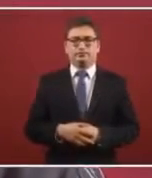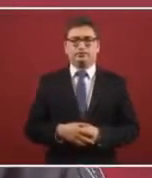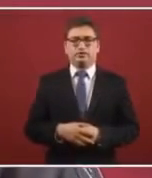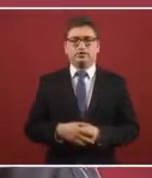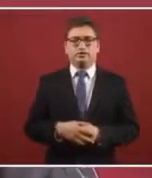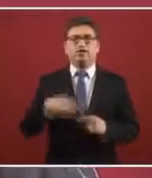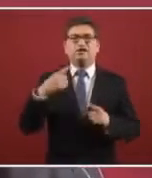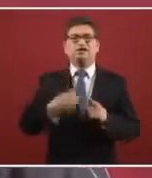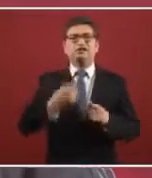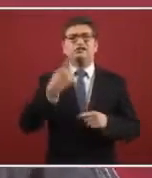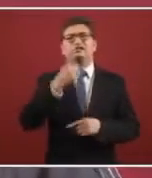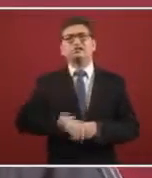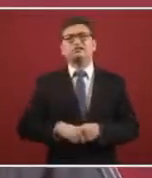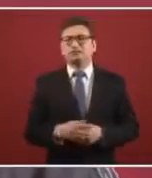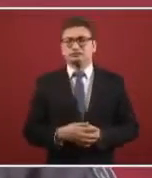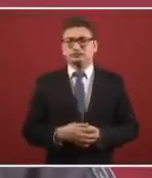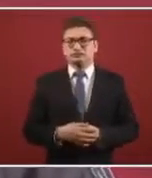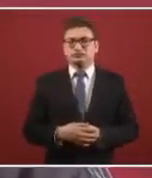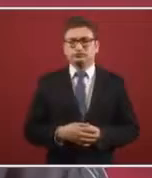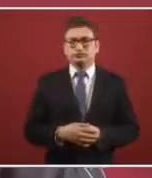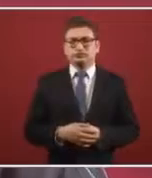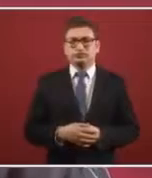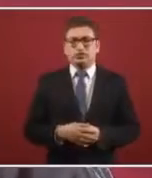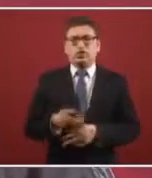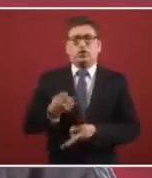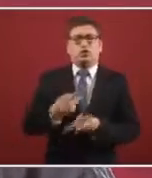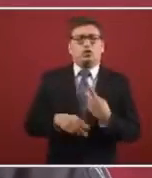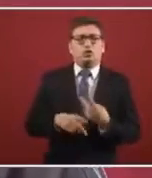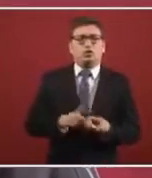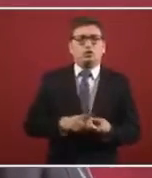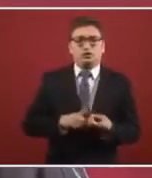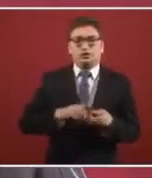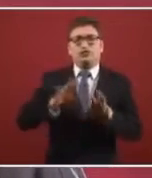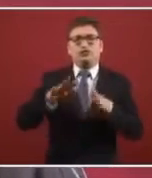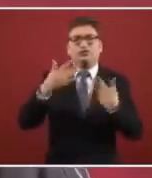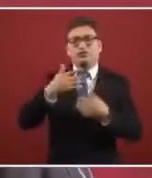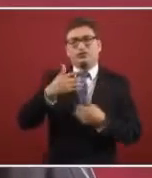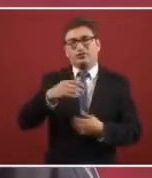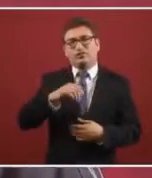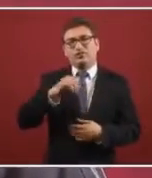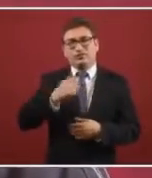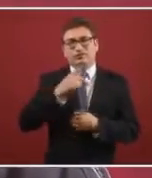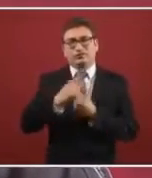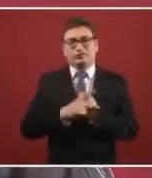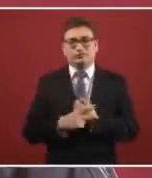venía de was coming and being sent Afuera. from outside.